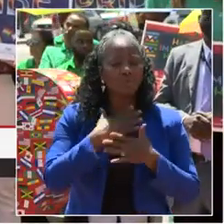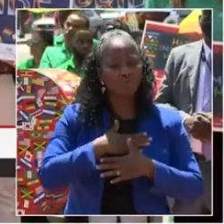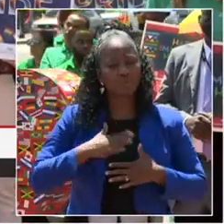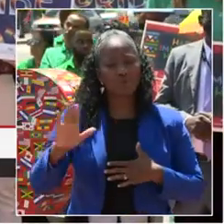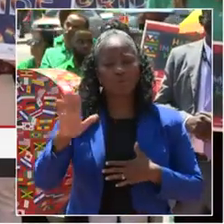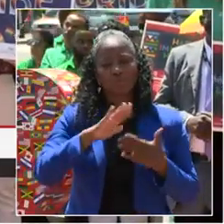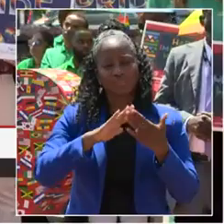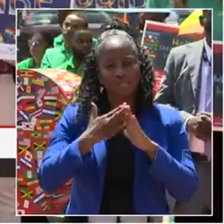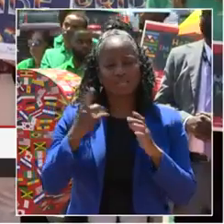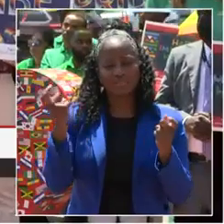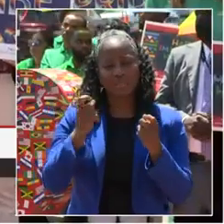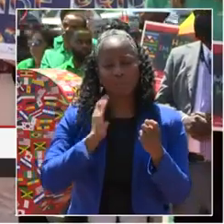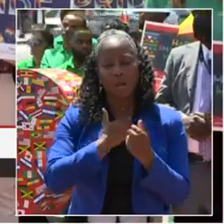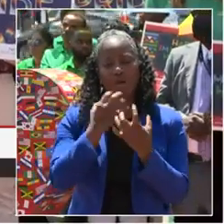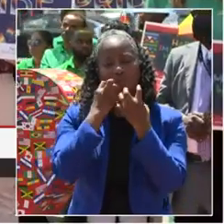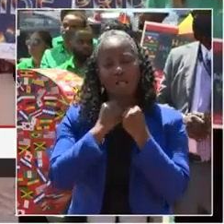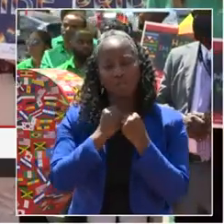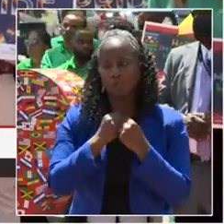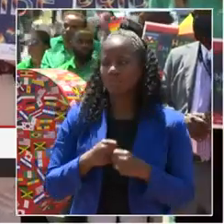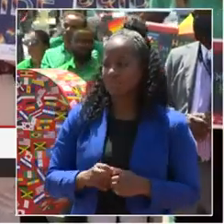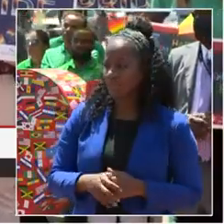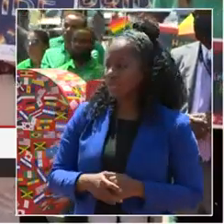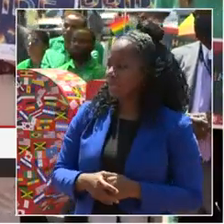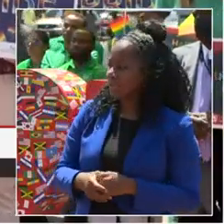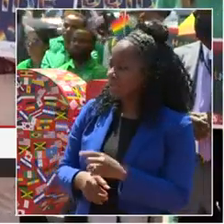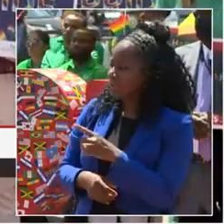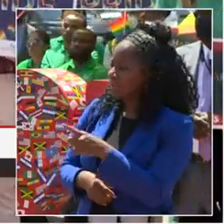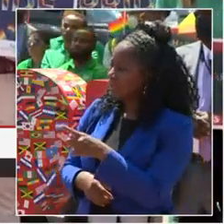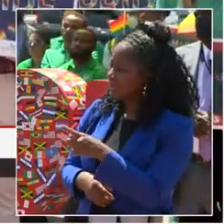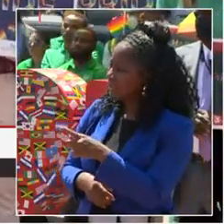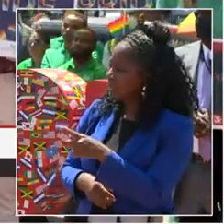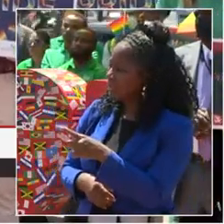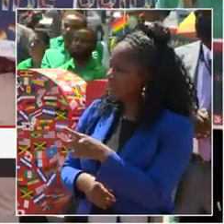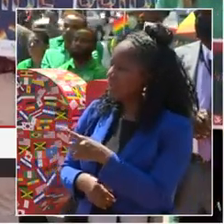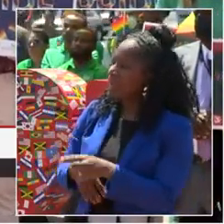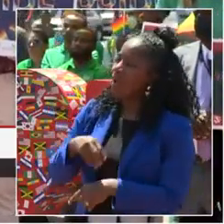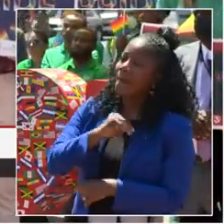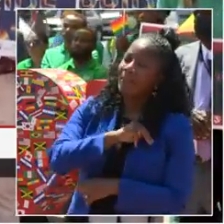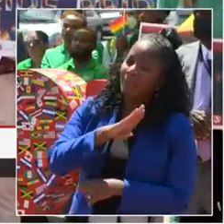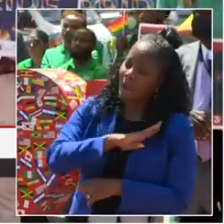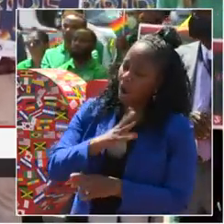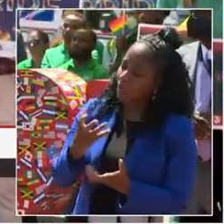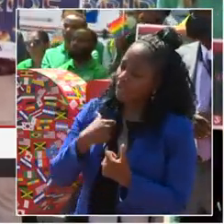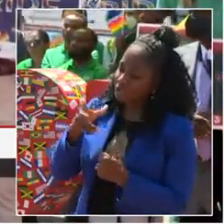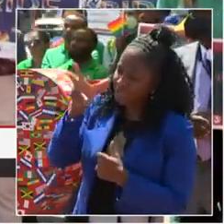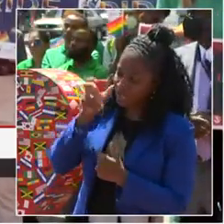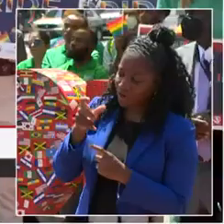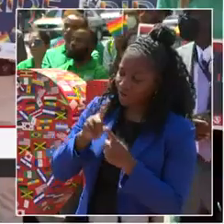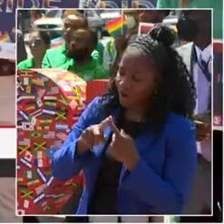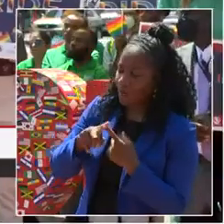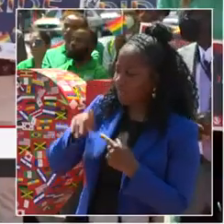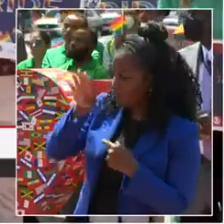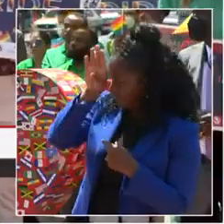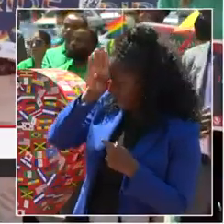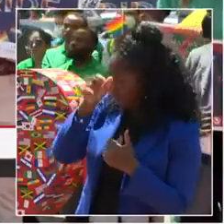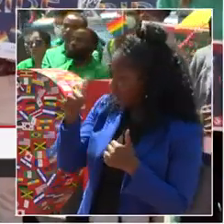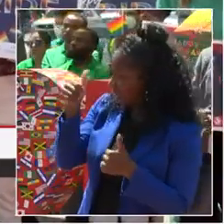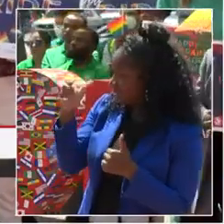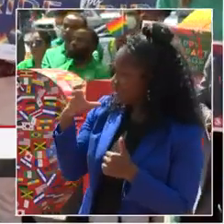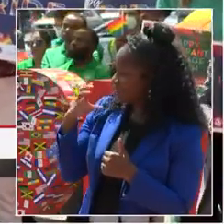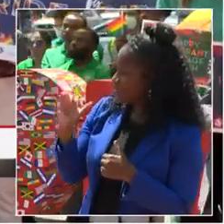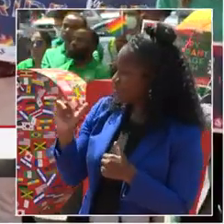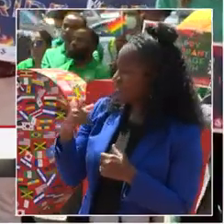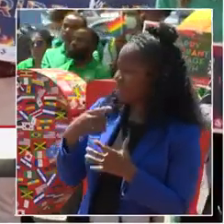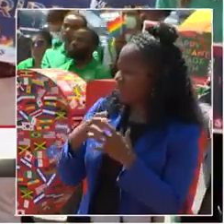and celebrate our values. Yep. I'd just like to hear from the fire chief as well. Obviously, Yes, Chief Donnelly. They've got a lot